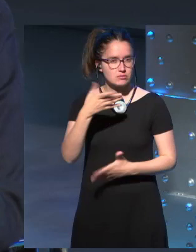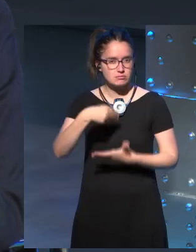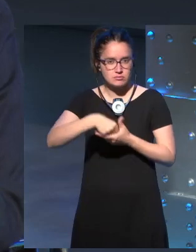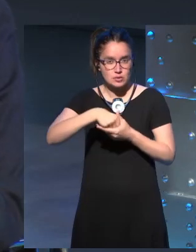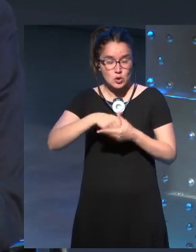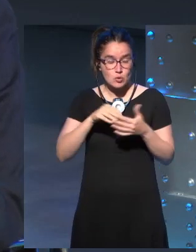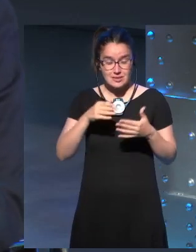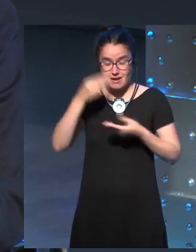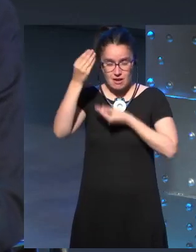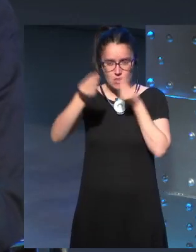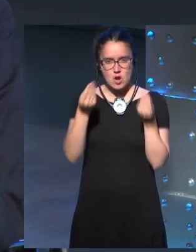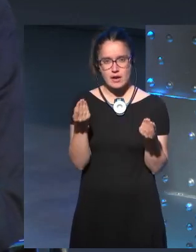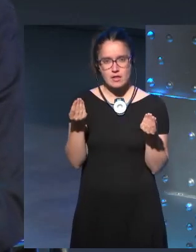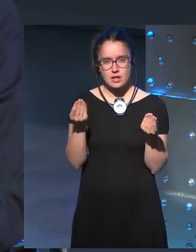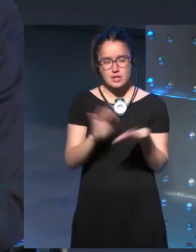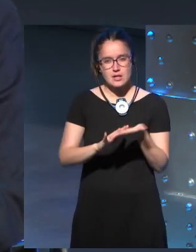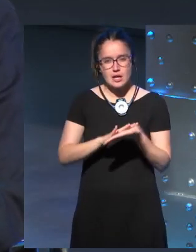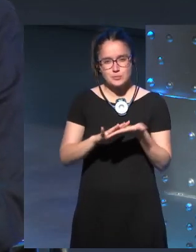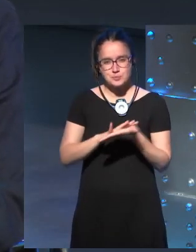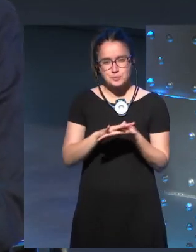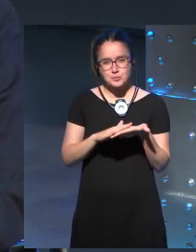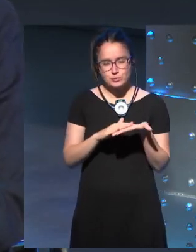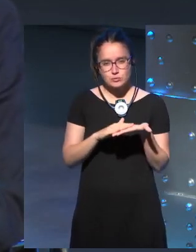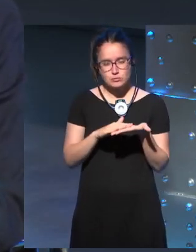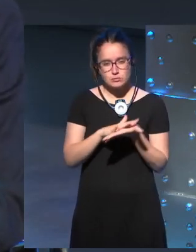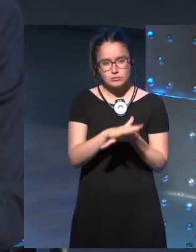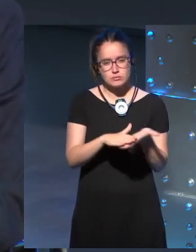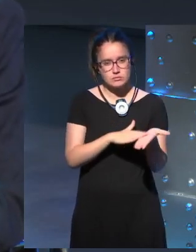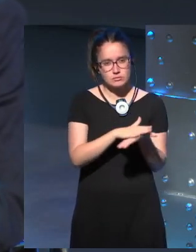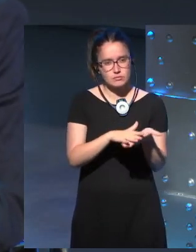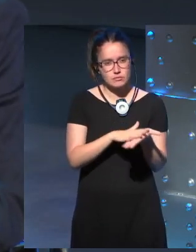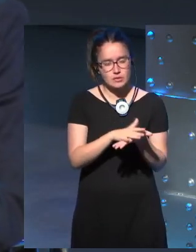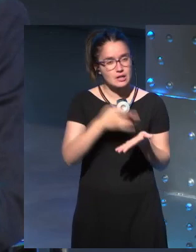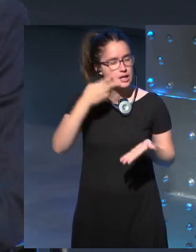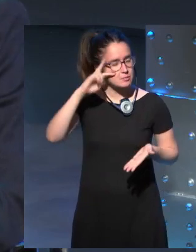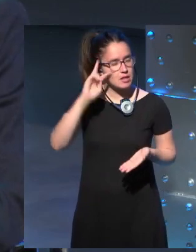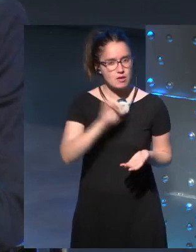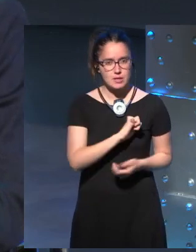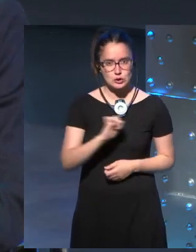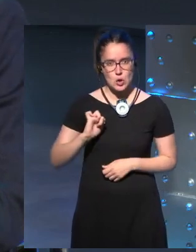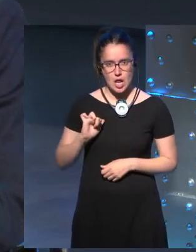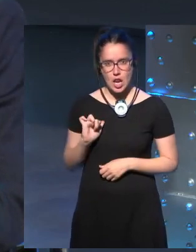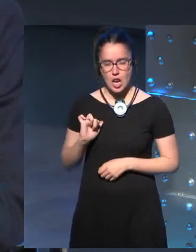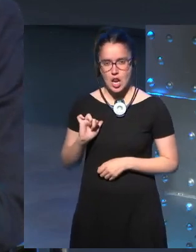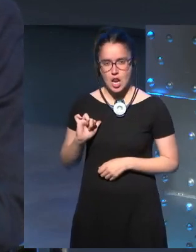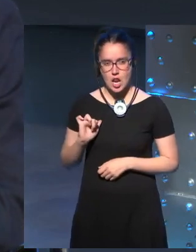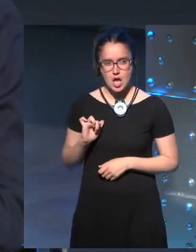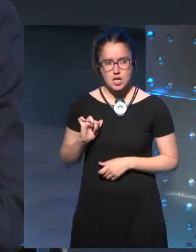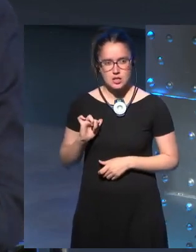is something that is part of our irrationality. And you speak about your personal